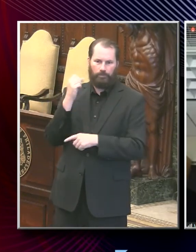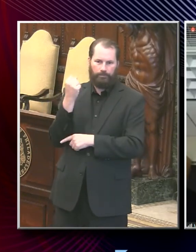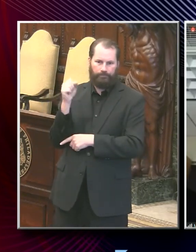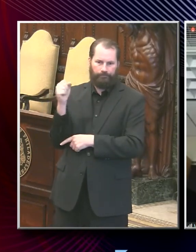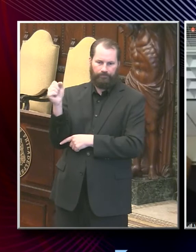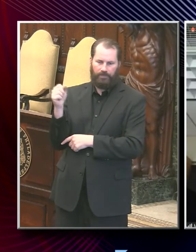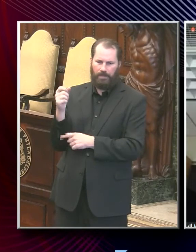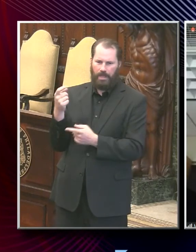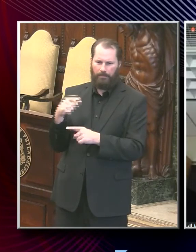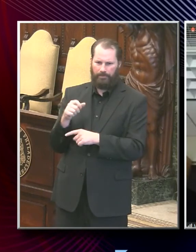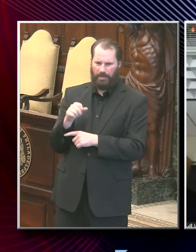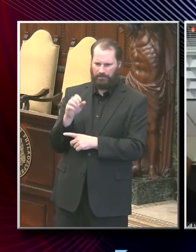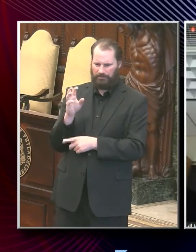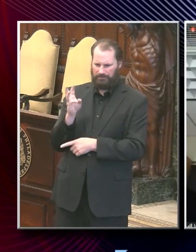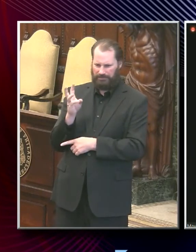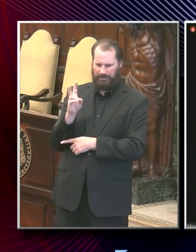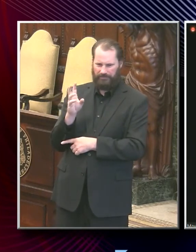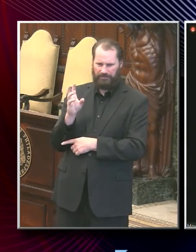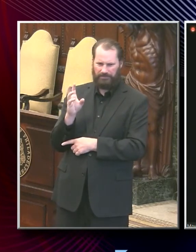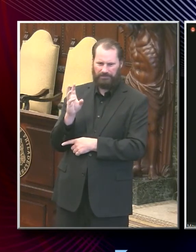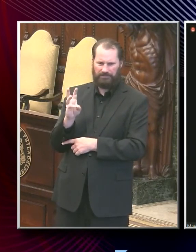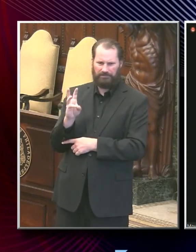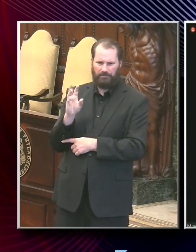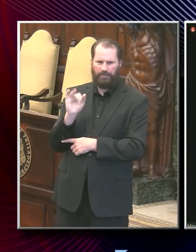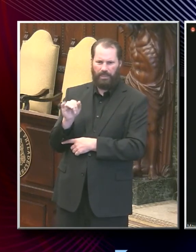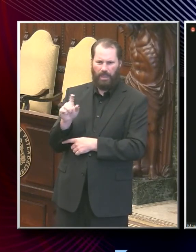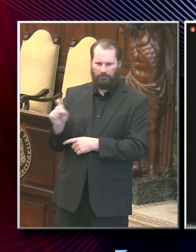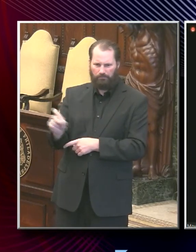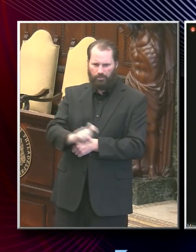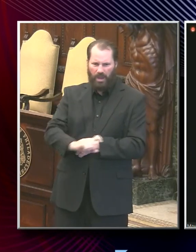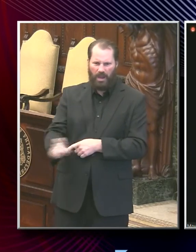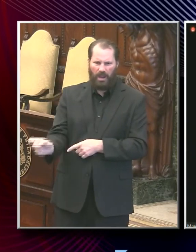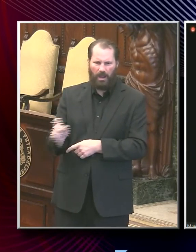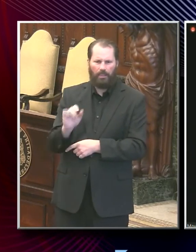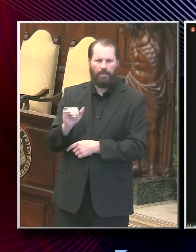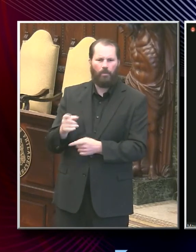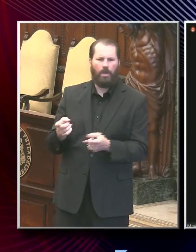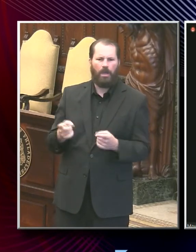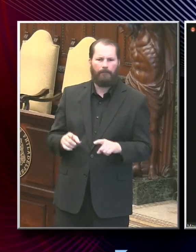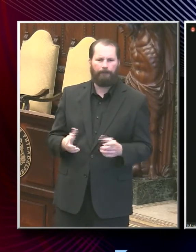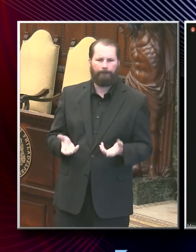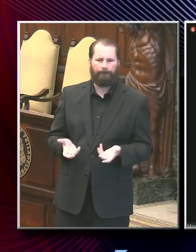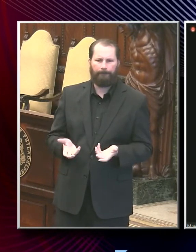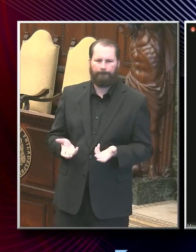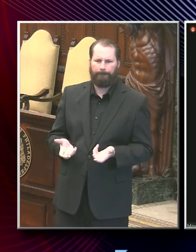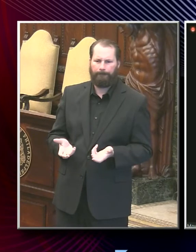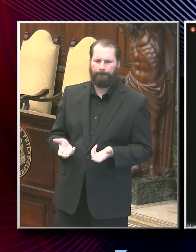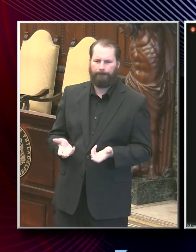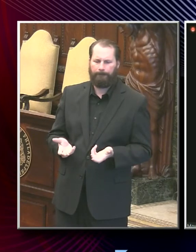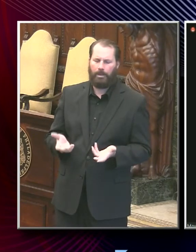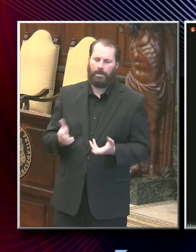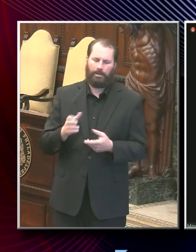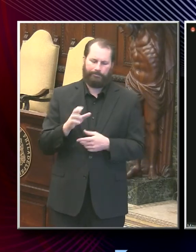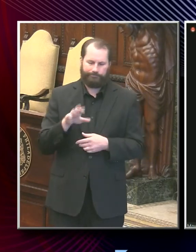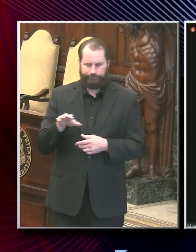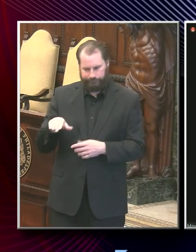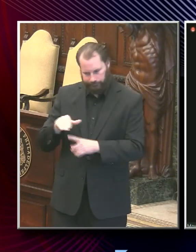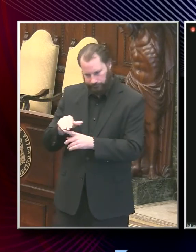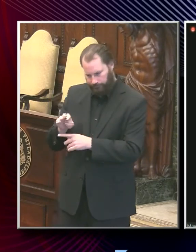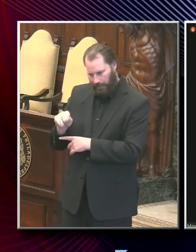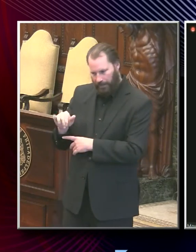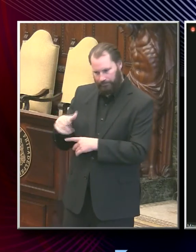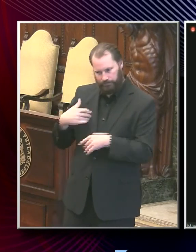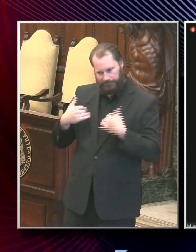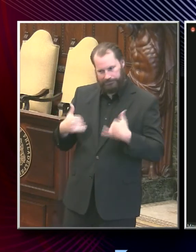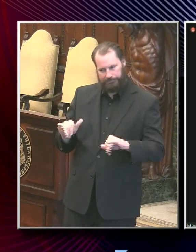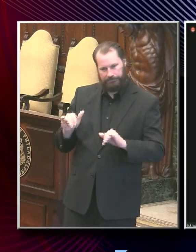that RFP and any other additional Manny, we're still taking COVID questions. If we have time for questions